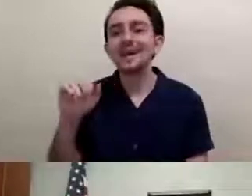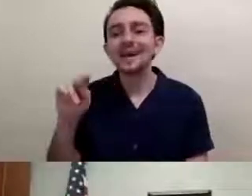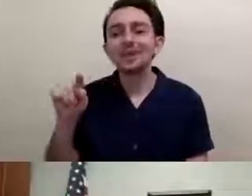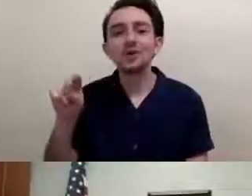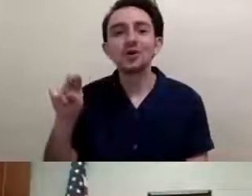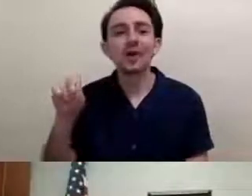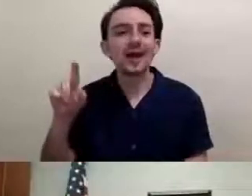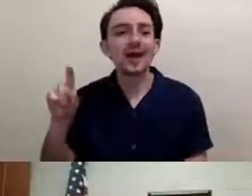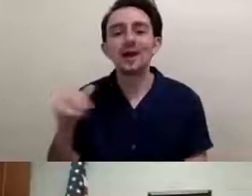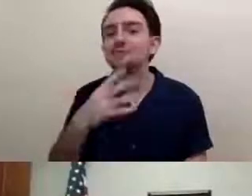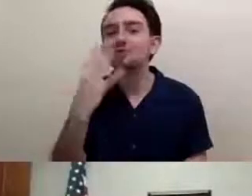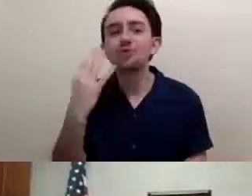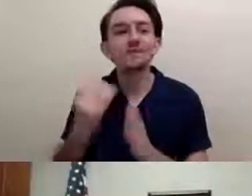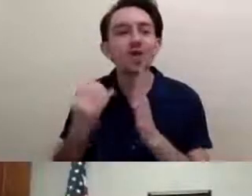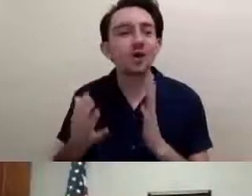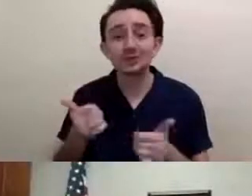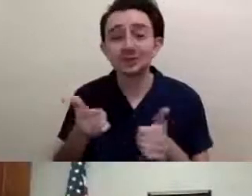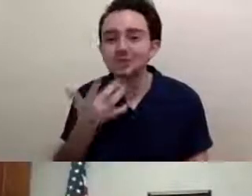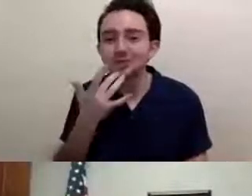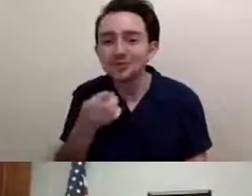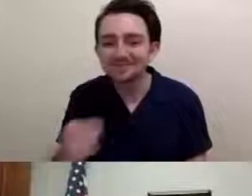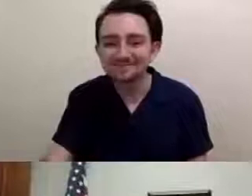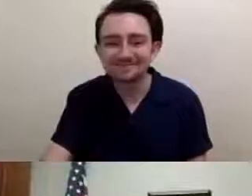artist, what group would you like to be